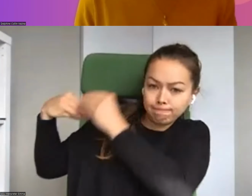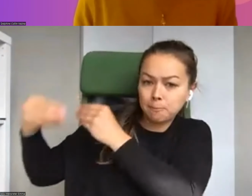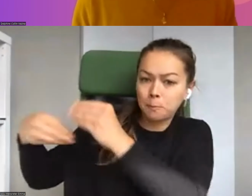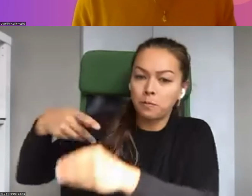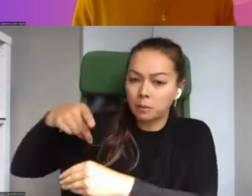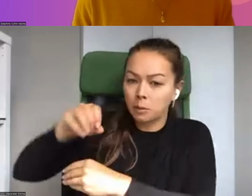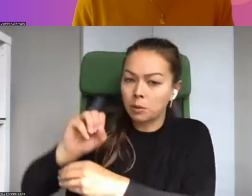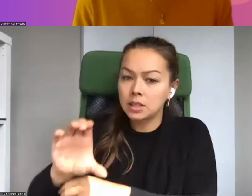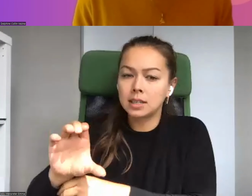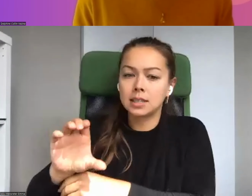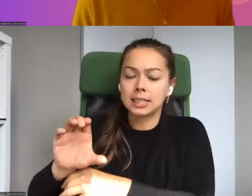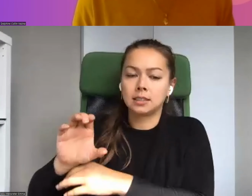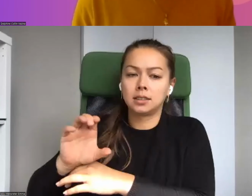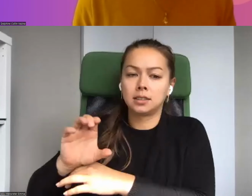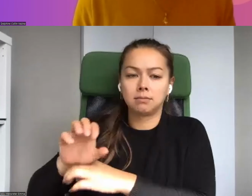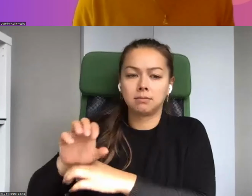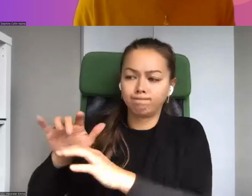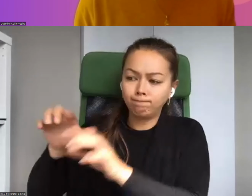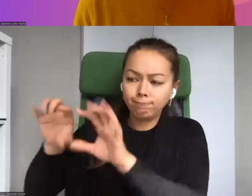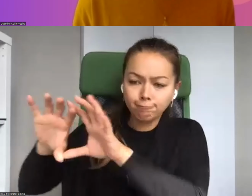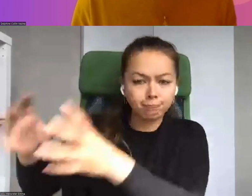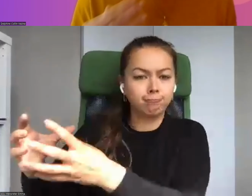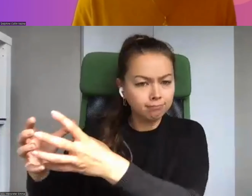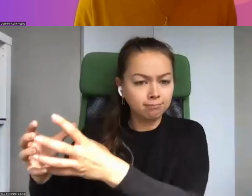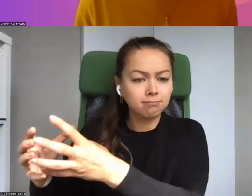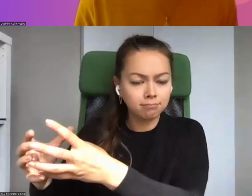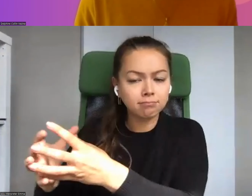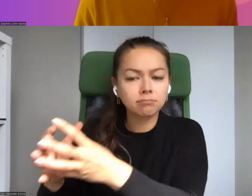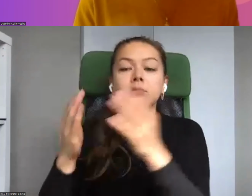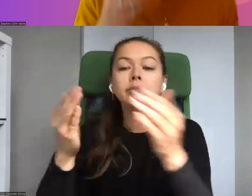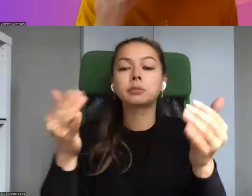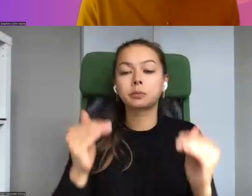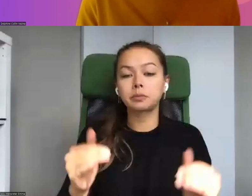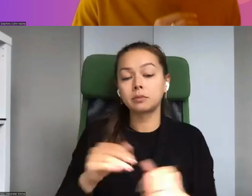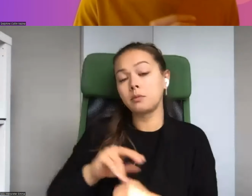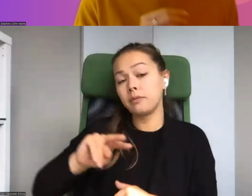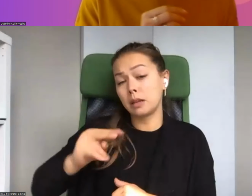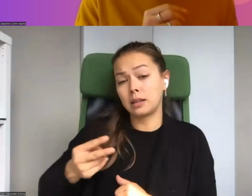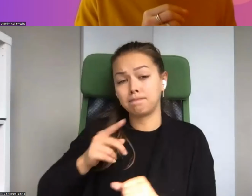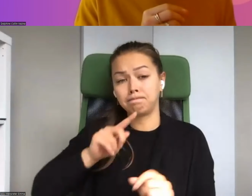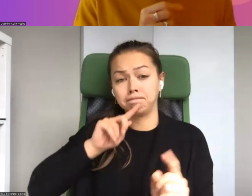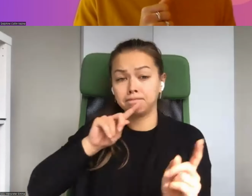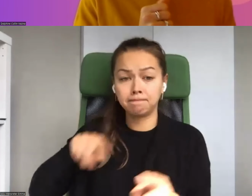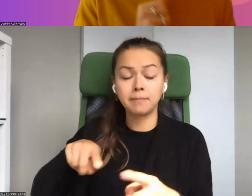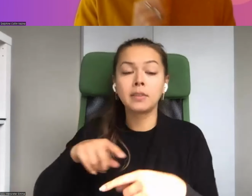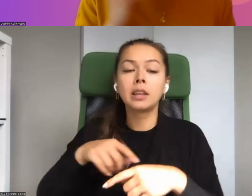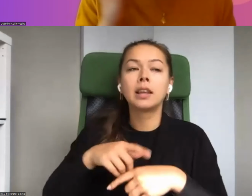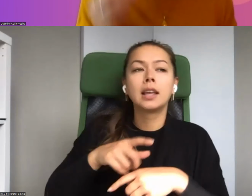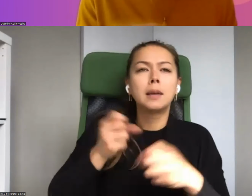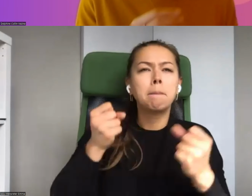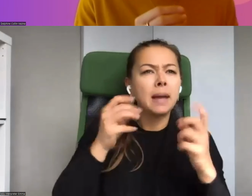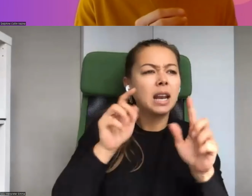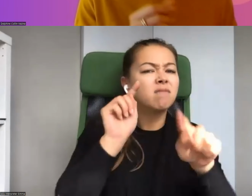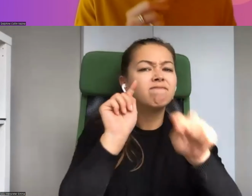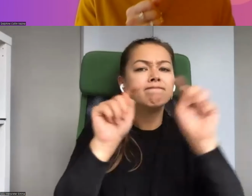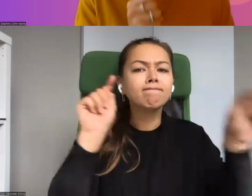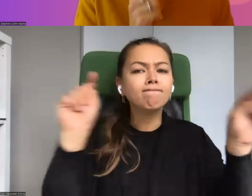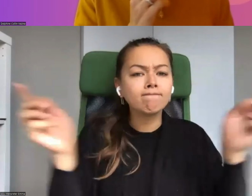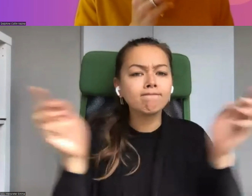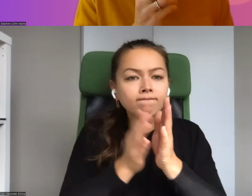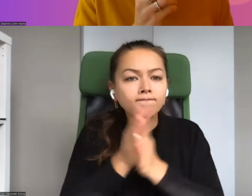this. There's a lot of interest in adapting the ARC so that it's more